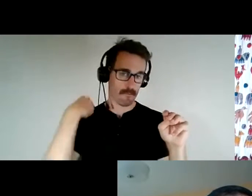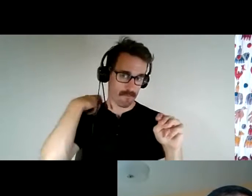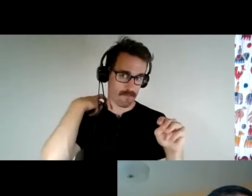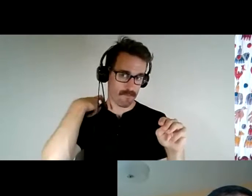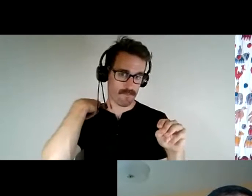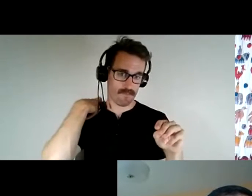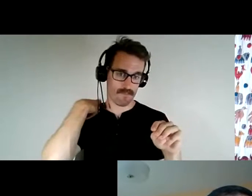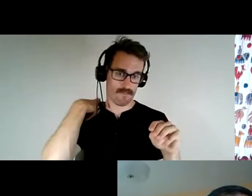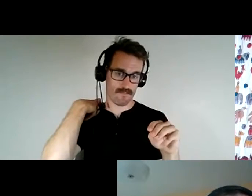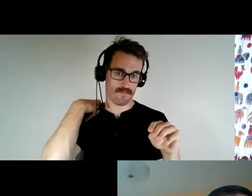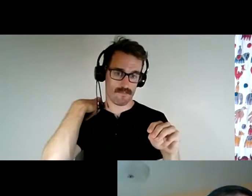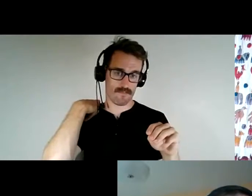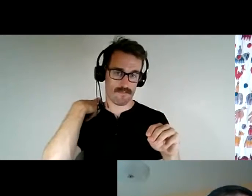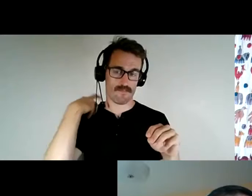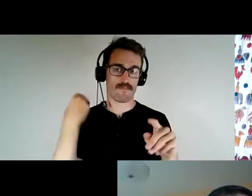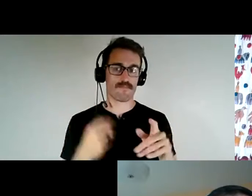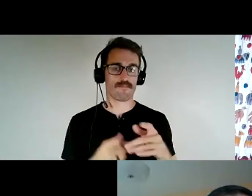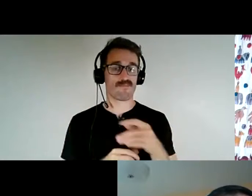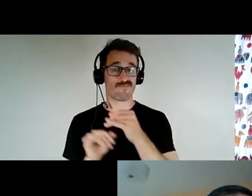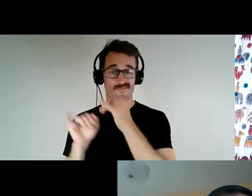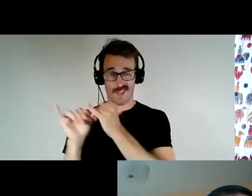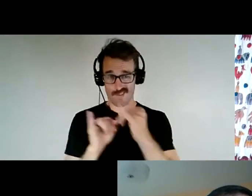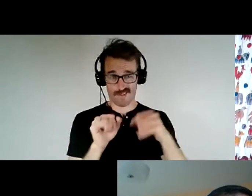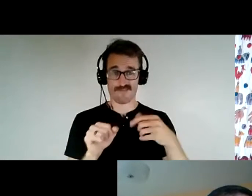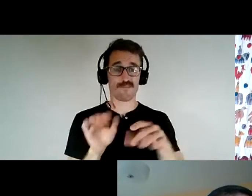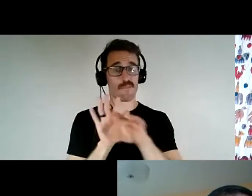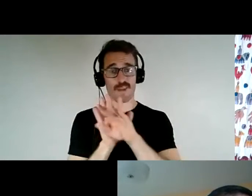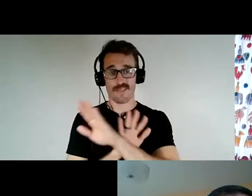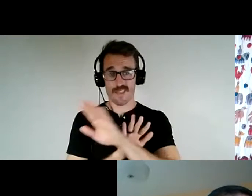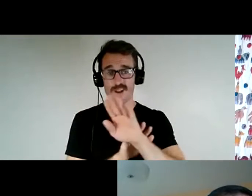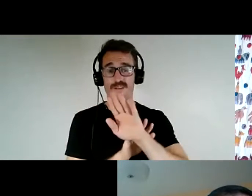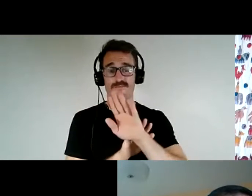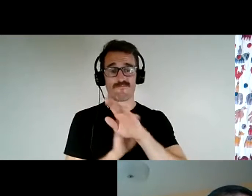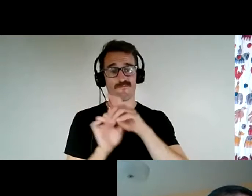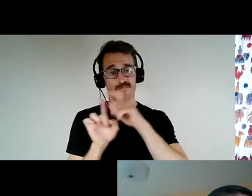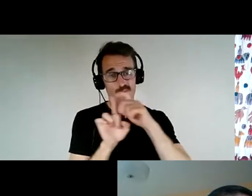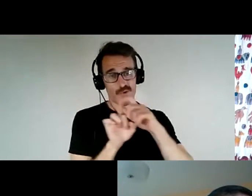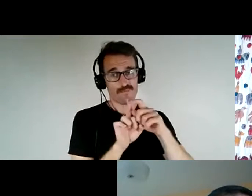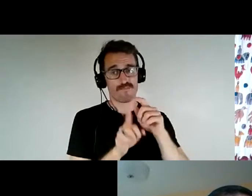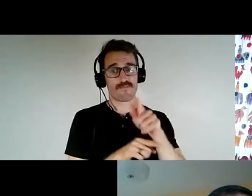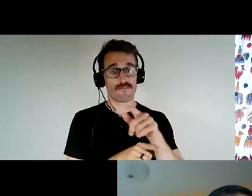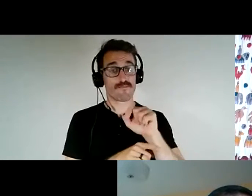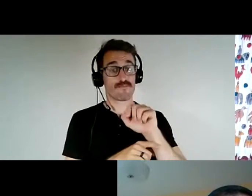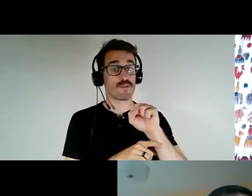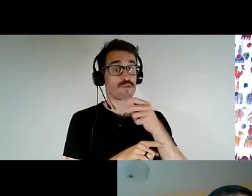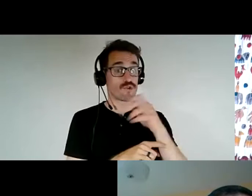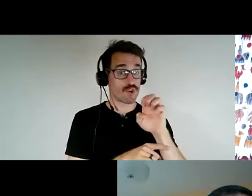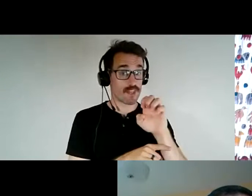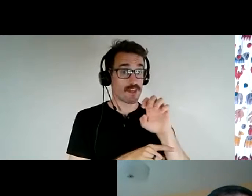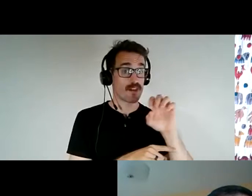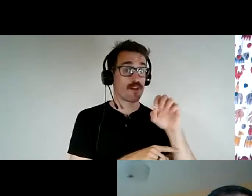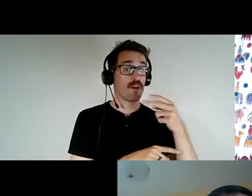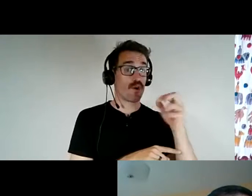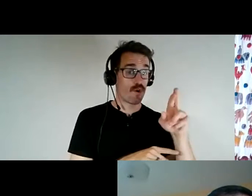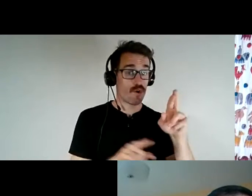as a number of terms, and he, him, she, her, they or them are